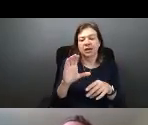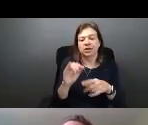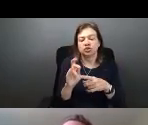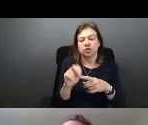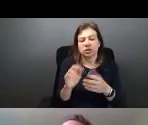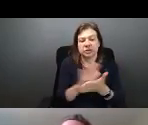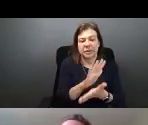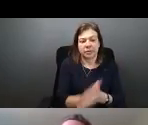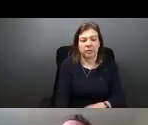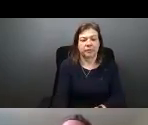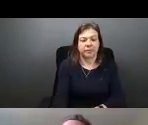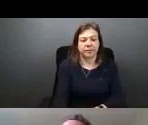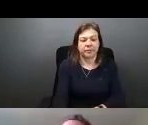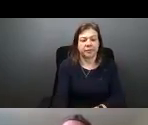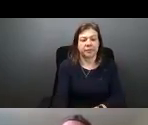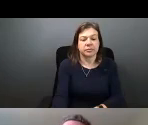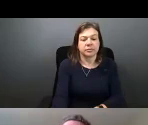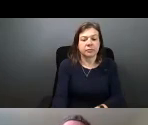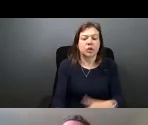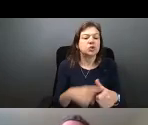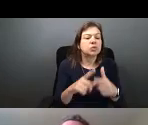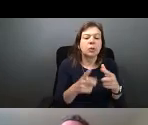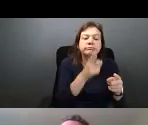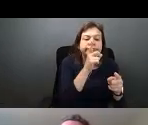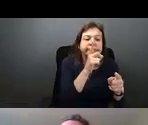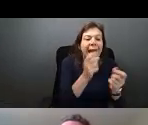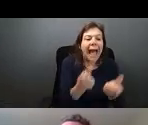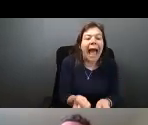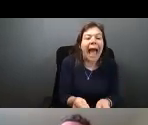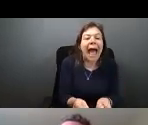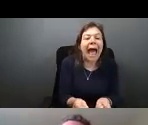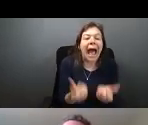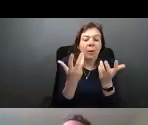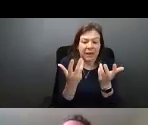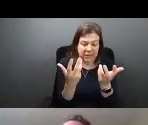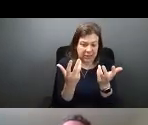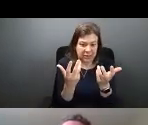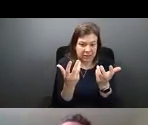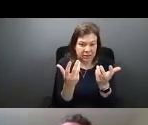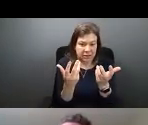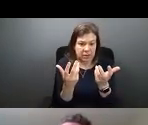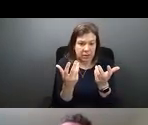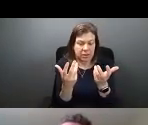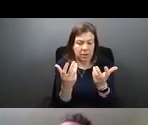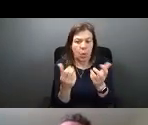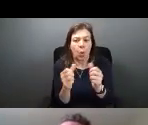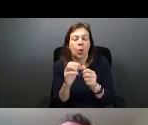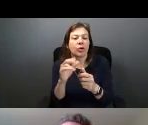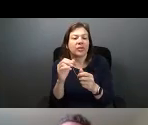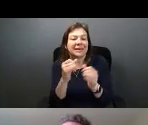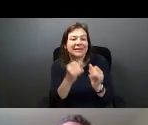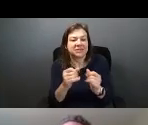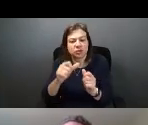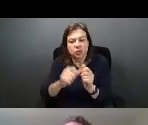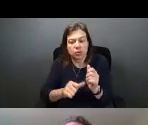your, you don't need to indicate the quantity or the unit cost of each